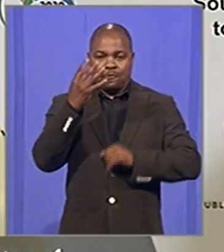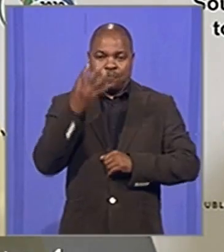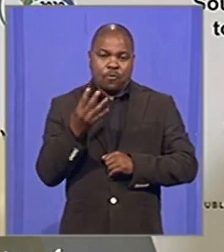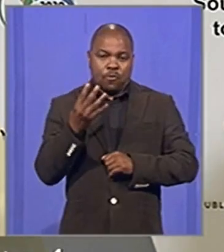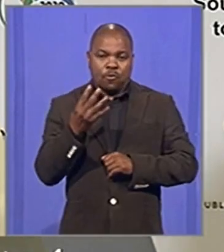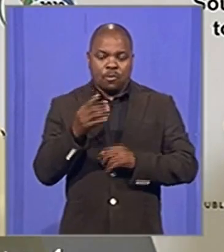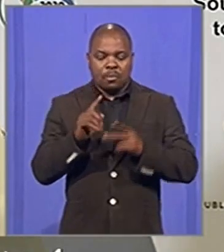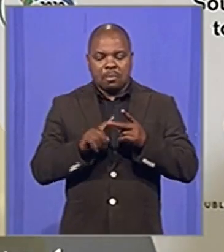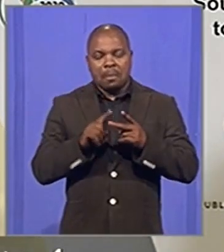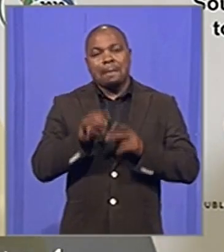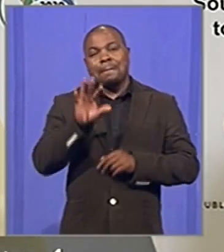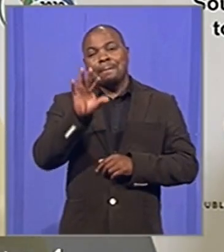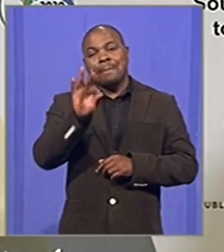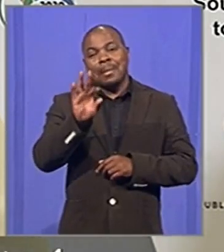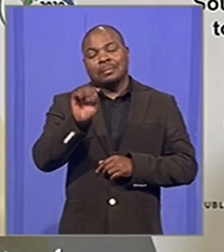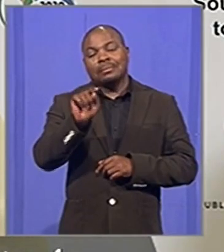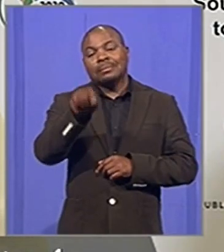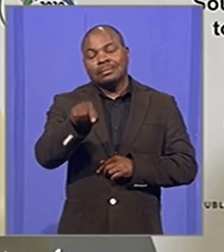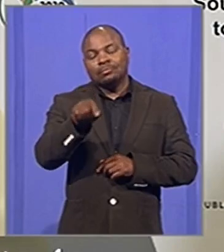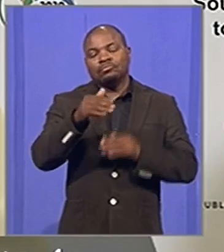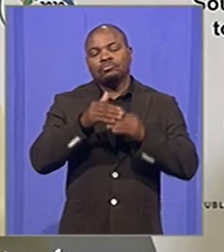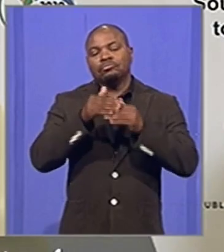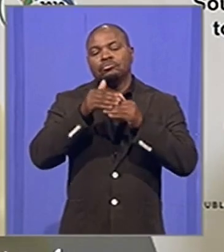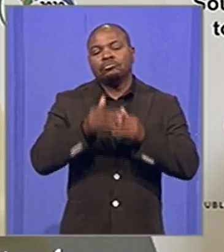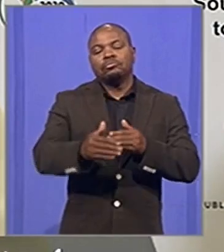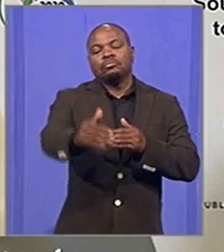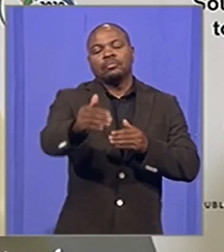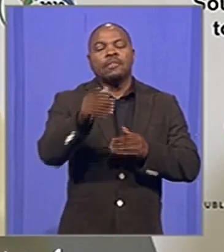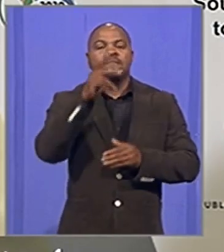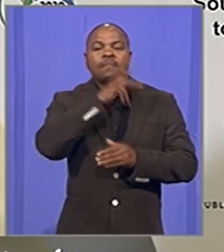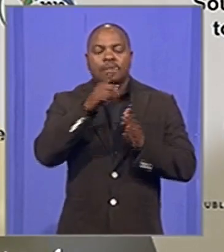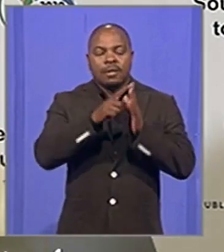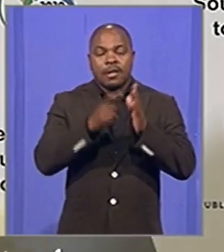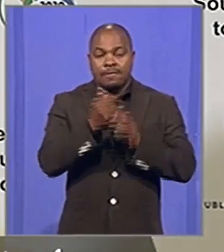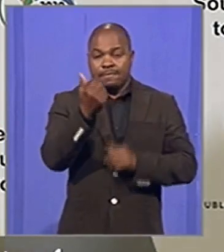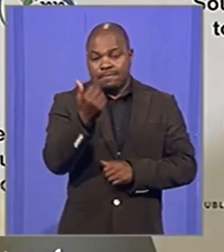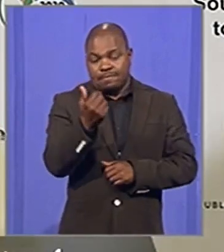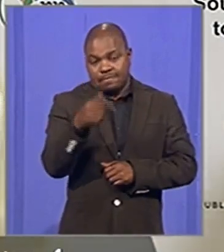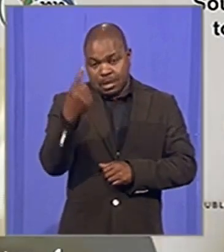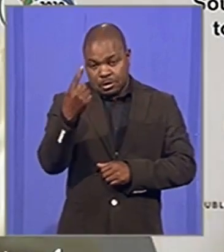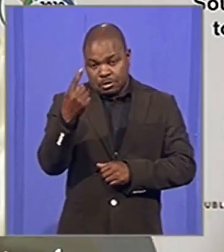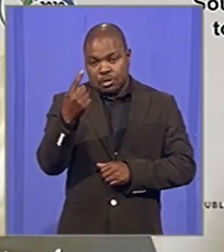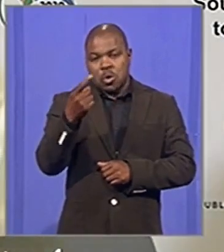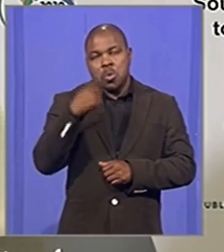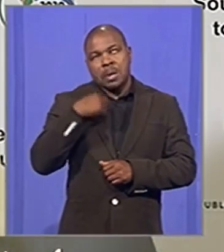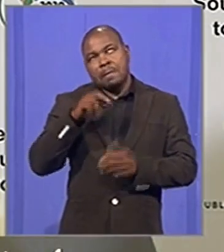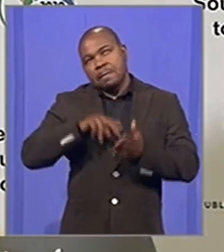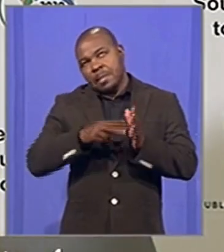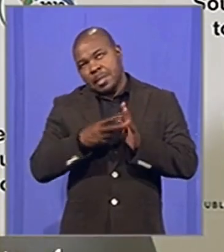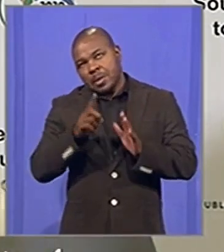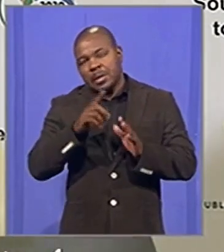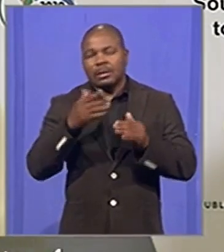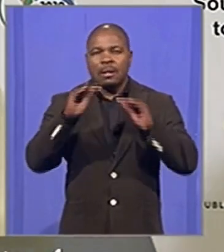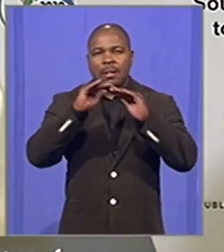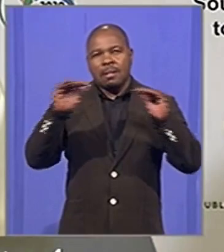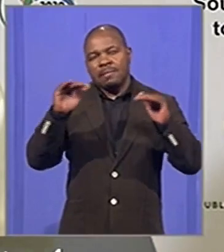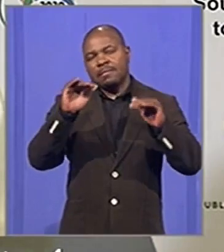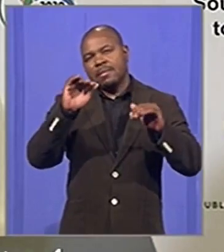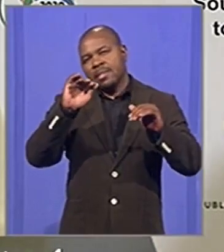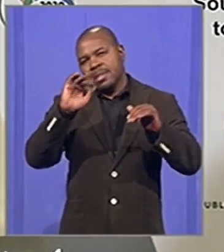look at from Monday onwards until Friday the 1st, we plan to then switch between stages